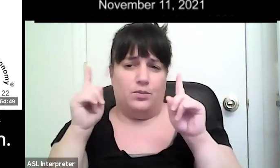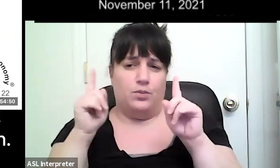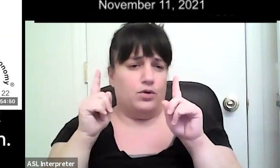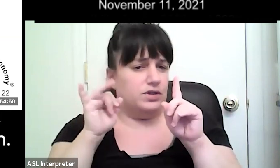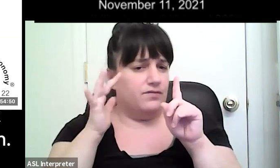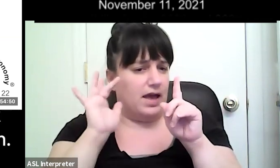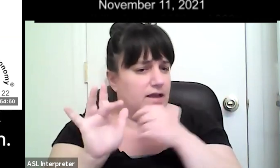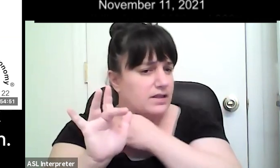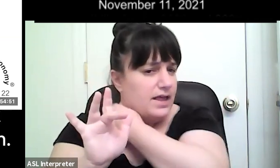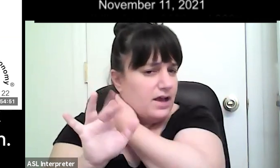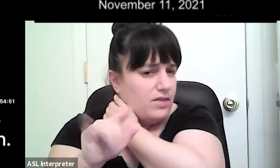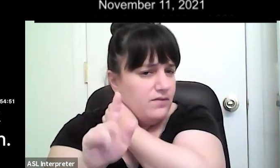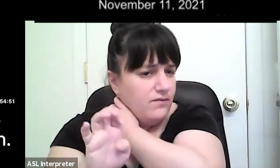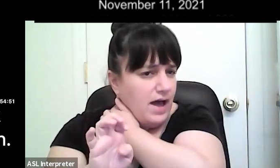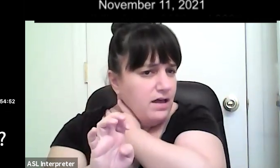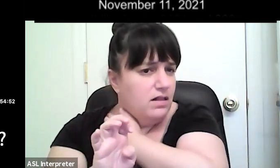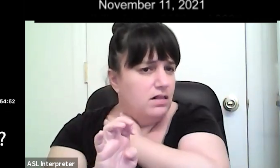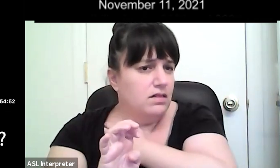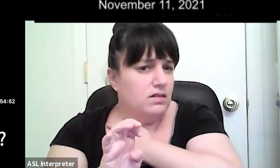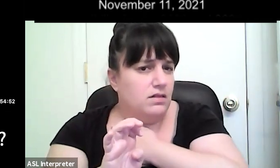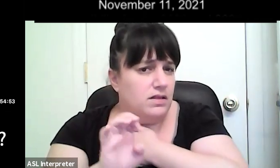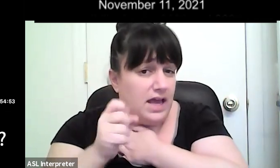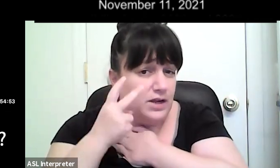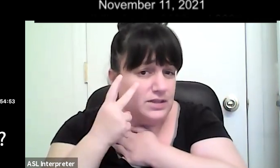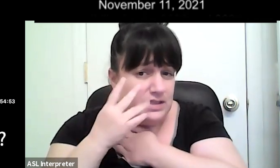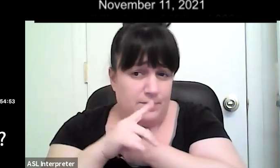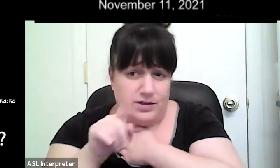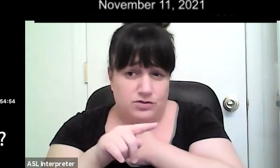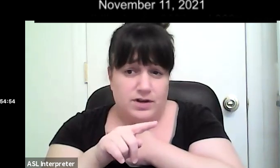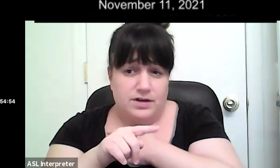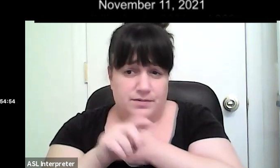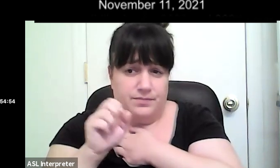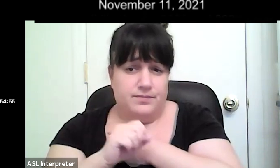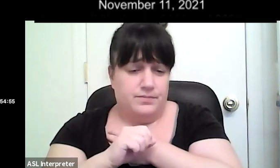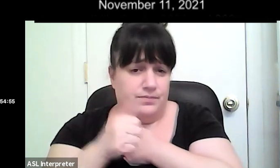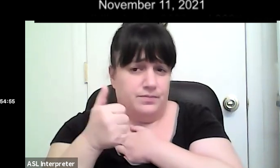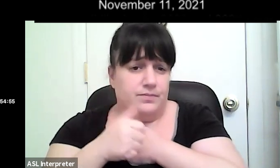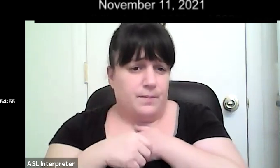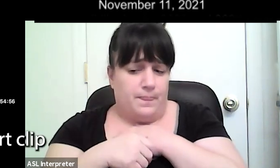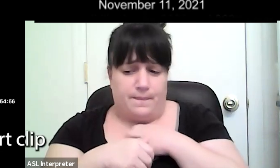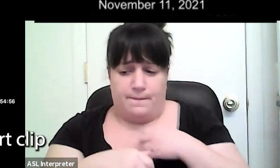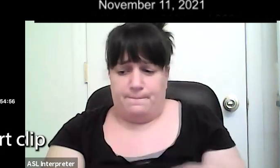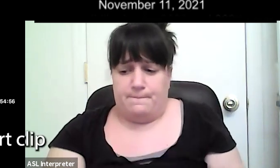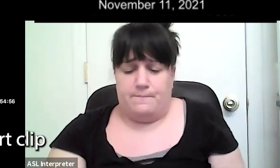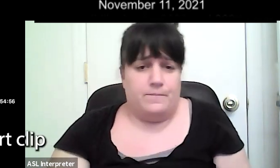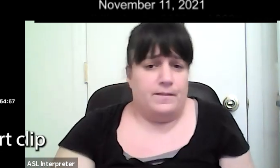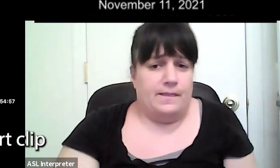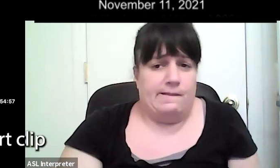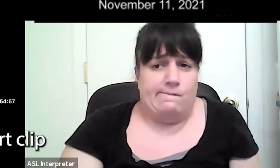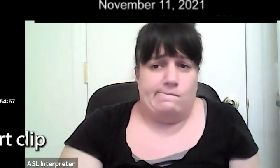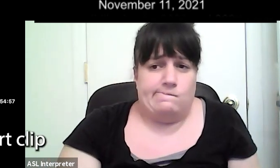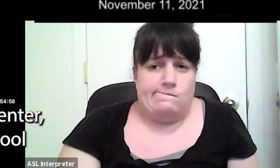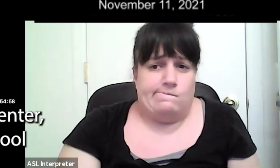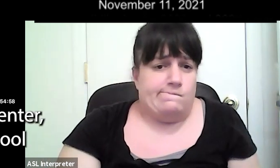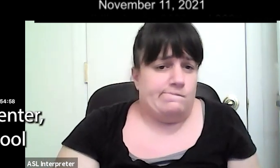I click on the file, if we can you still see my screen? Yes. I can, yes. Okay, and I'm just going to play a